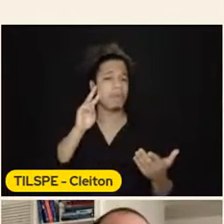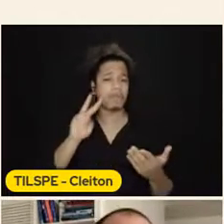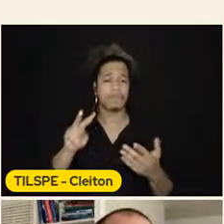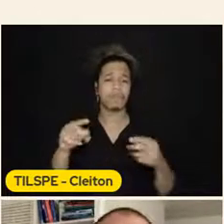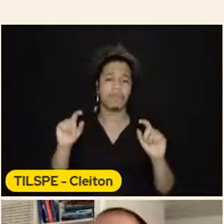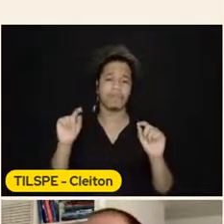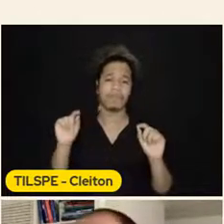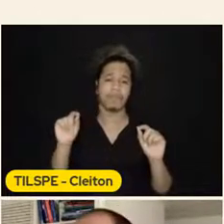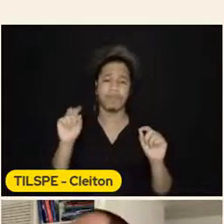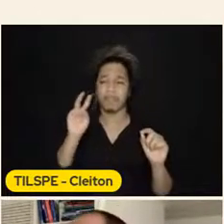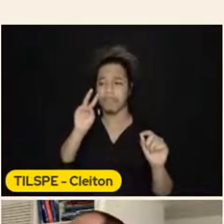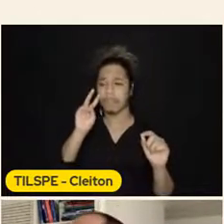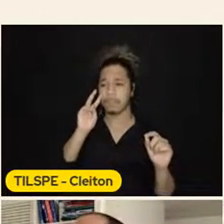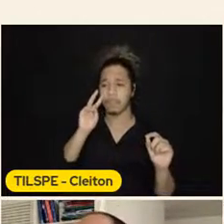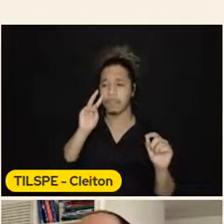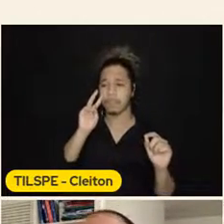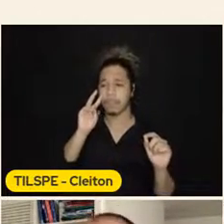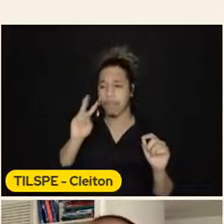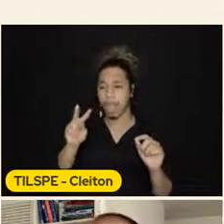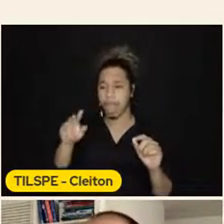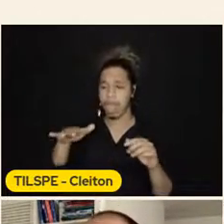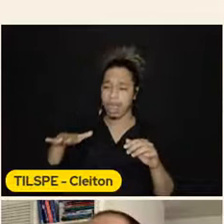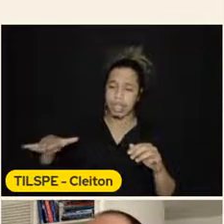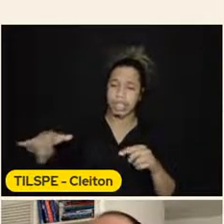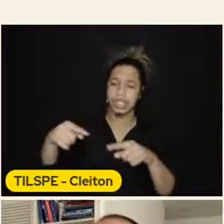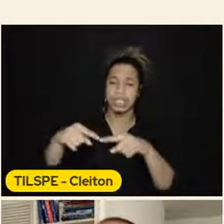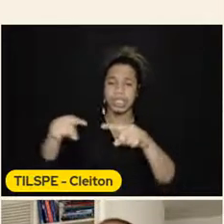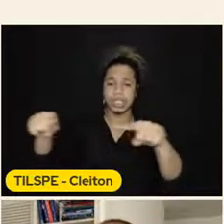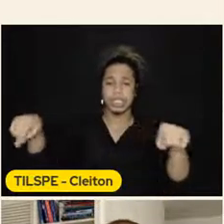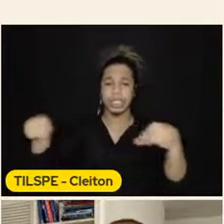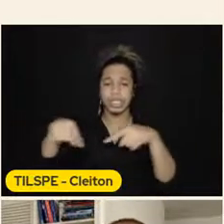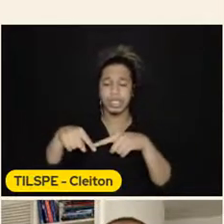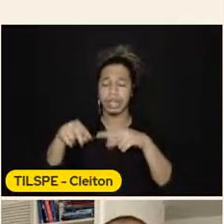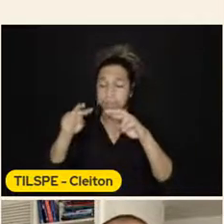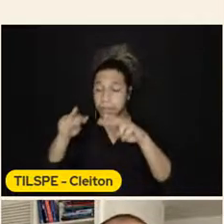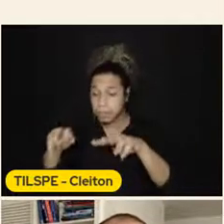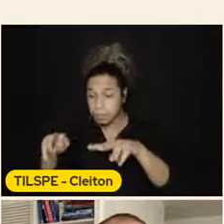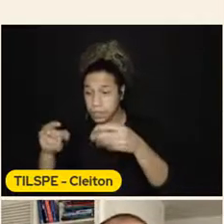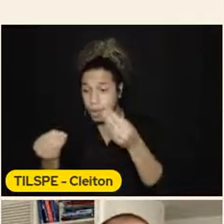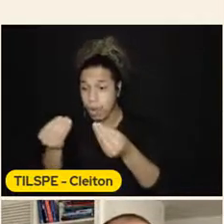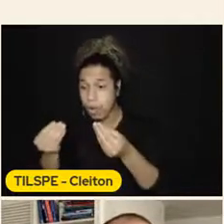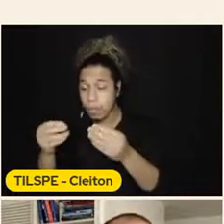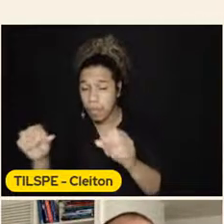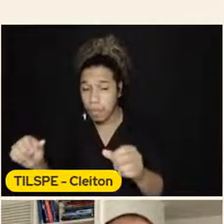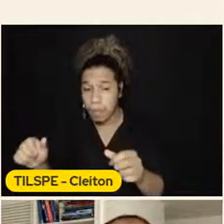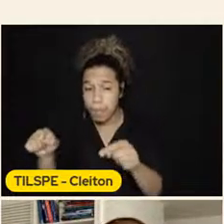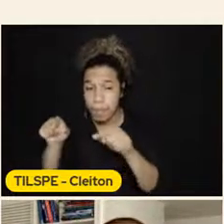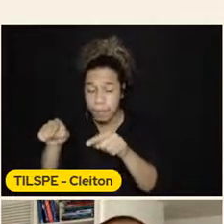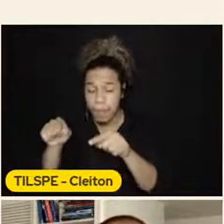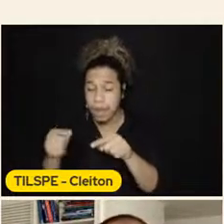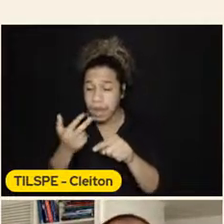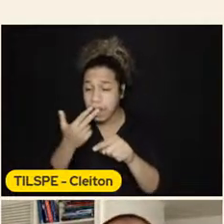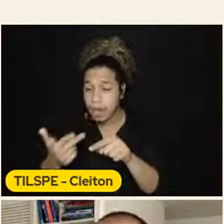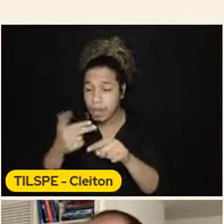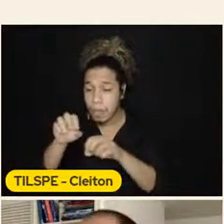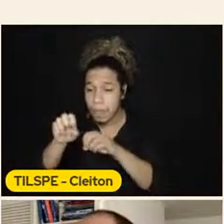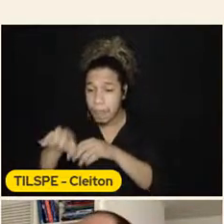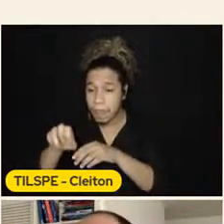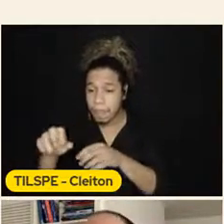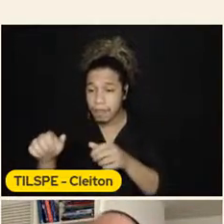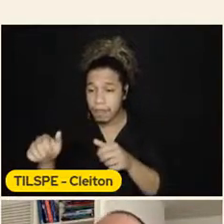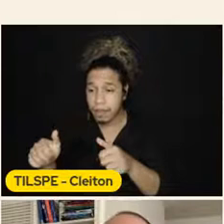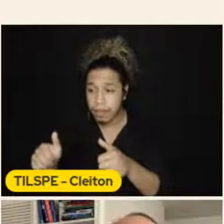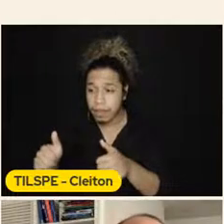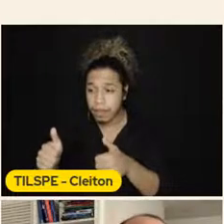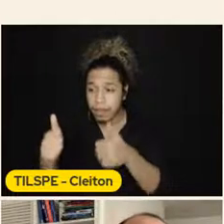our heads from our classrooms and understand that just improving the language learning as a code of